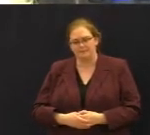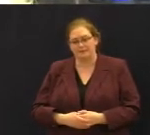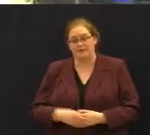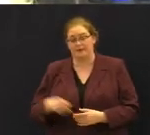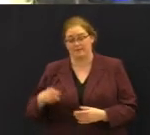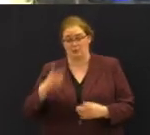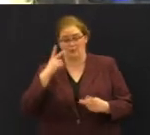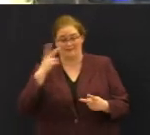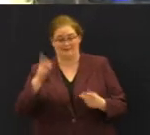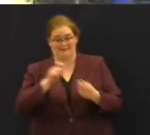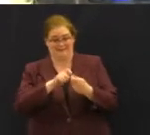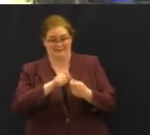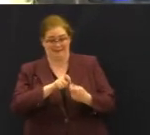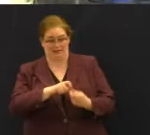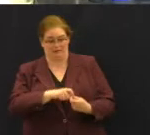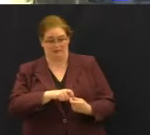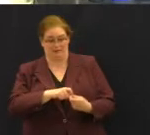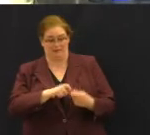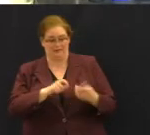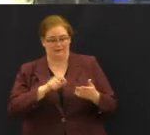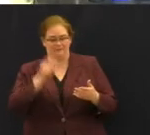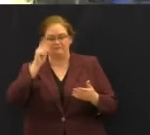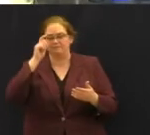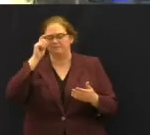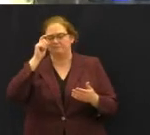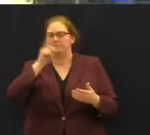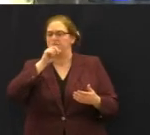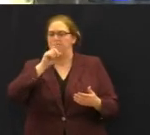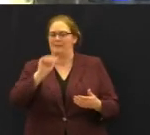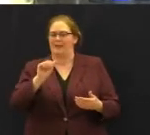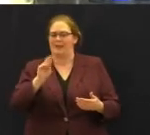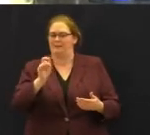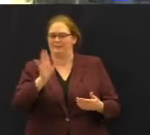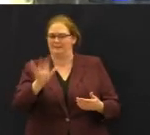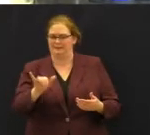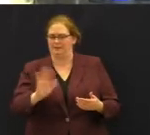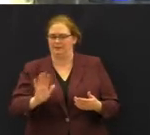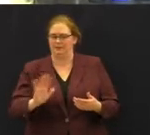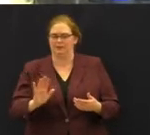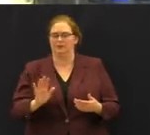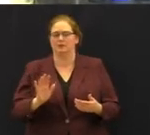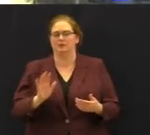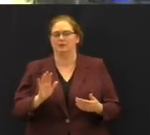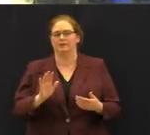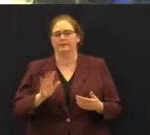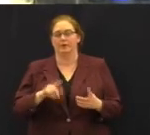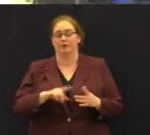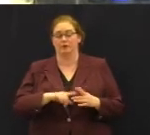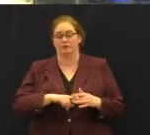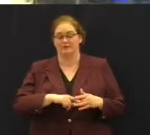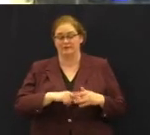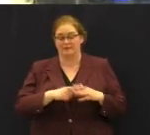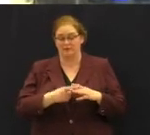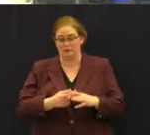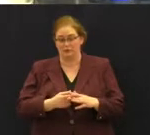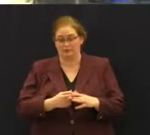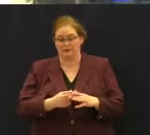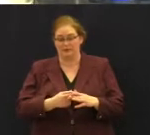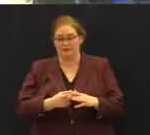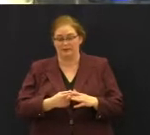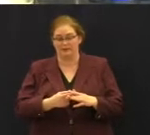it. It's not amnesty. There is initially